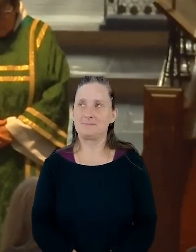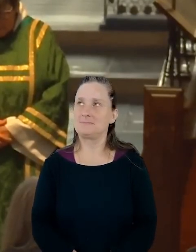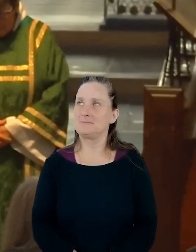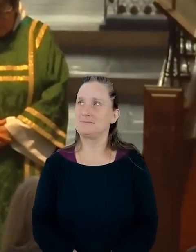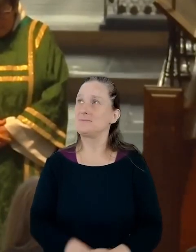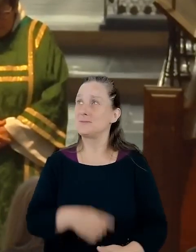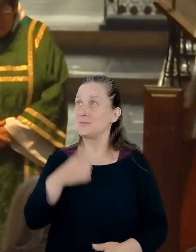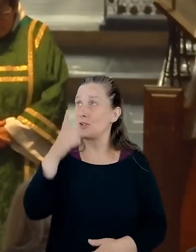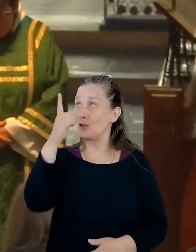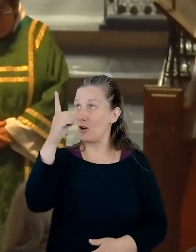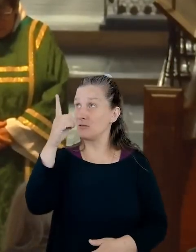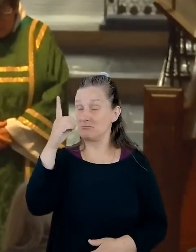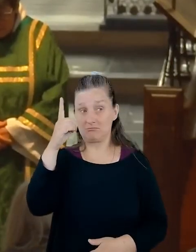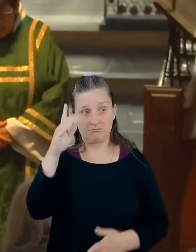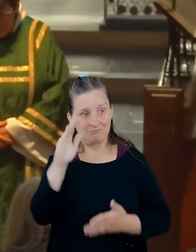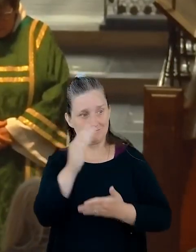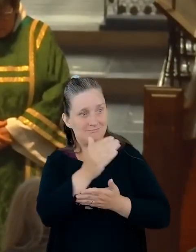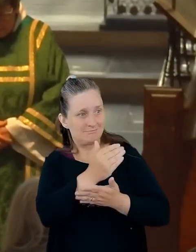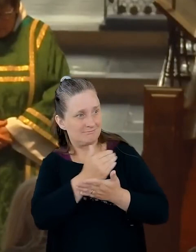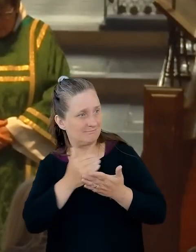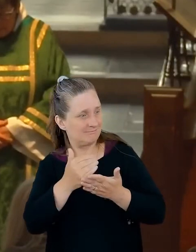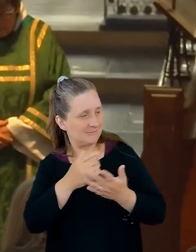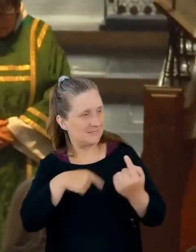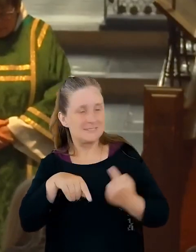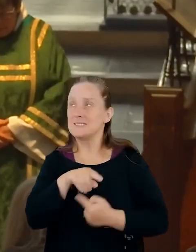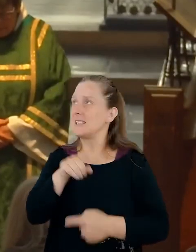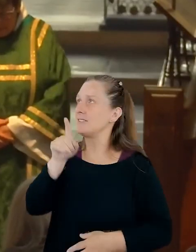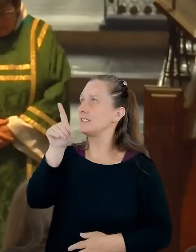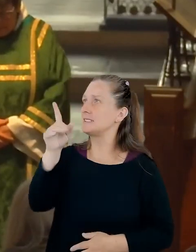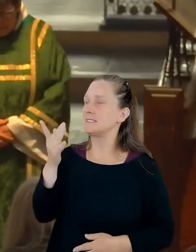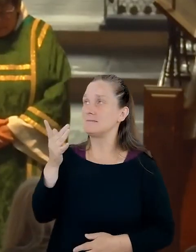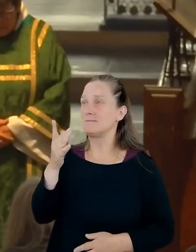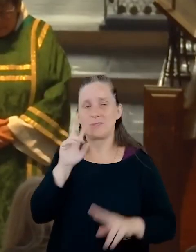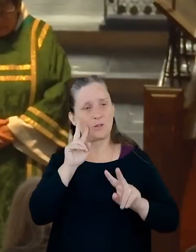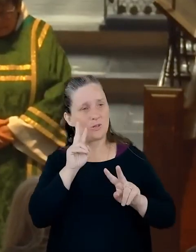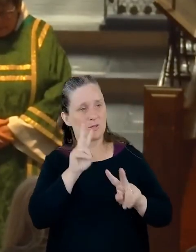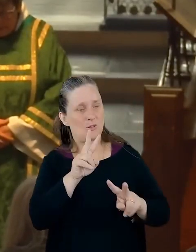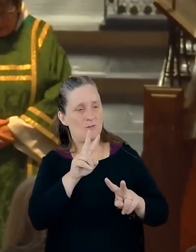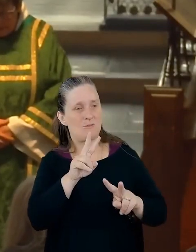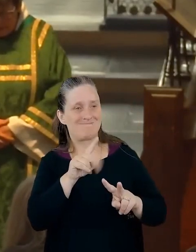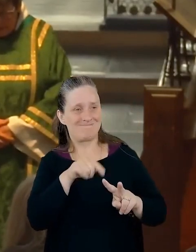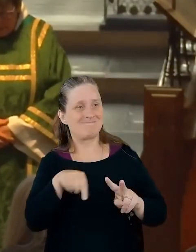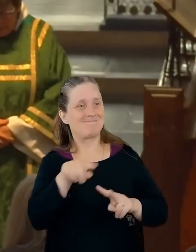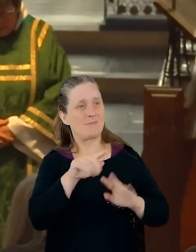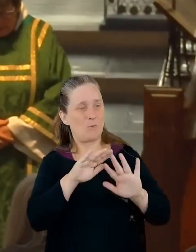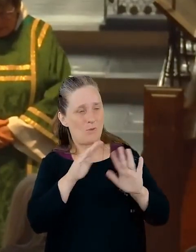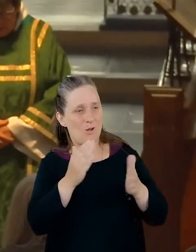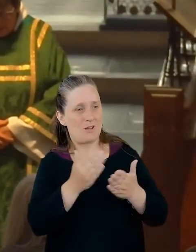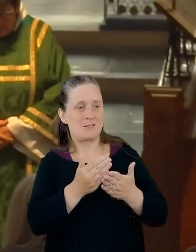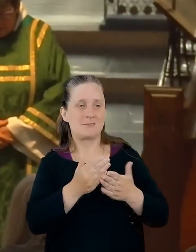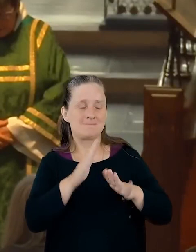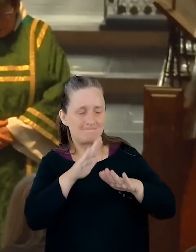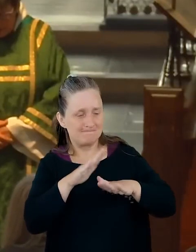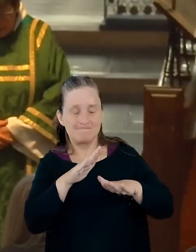God, our Saviour, look on this wounded world in pity and in power. Hold